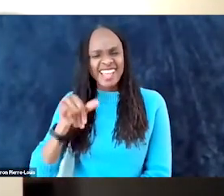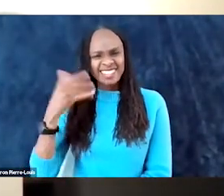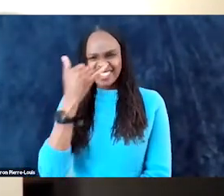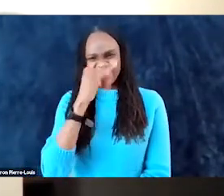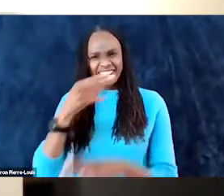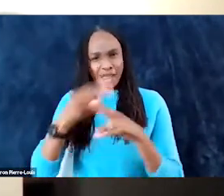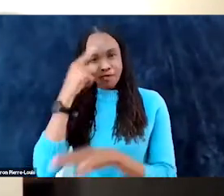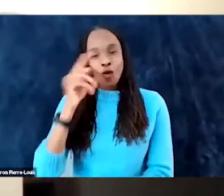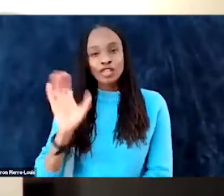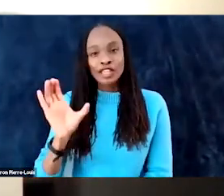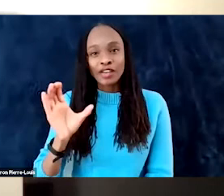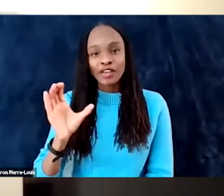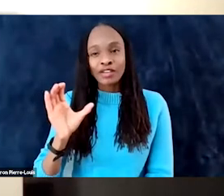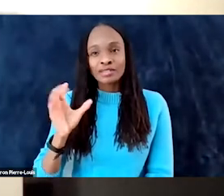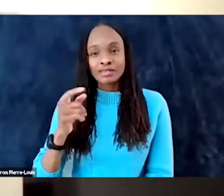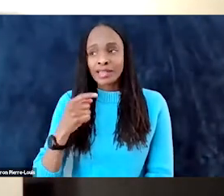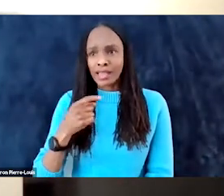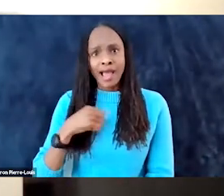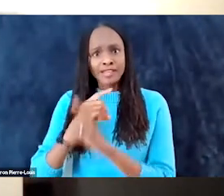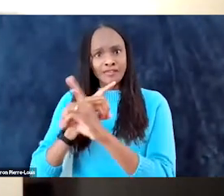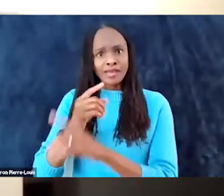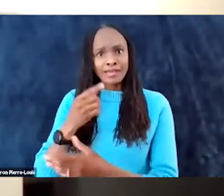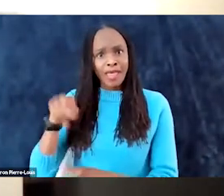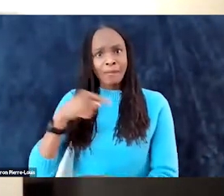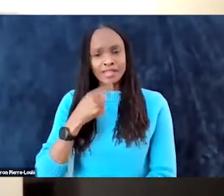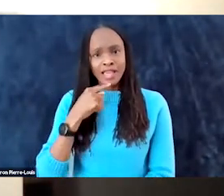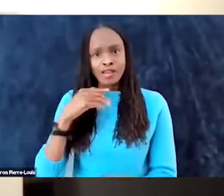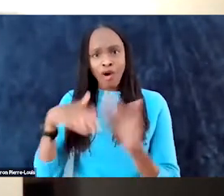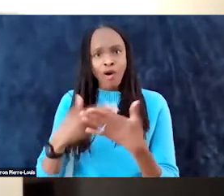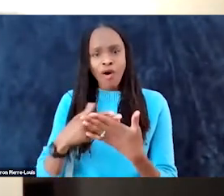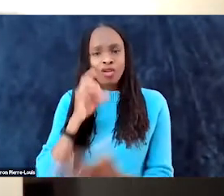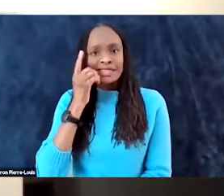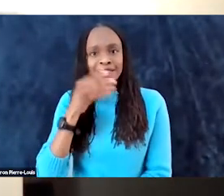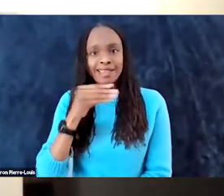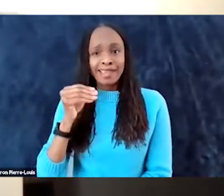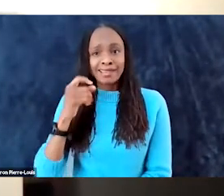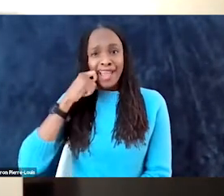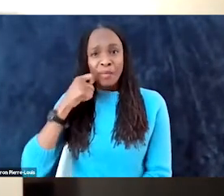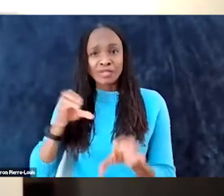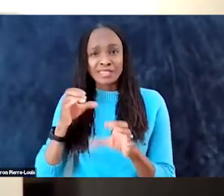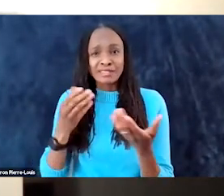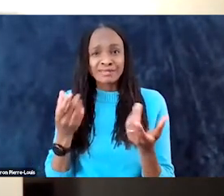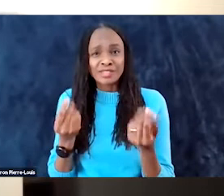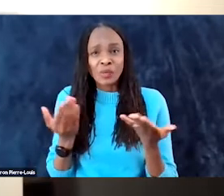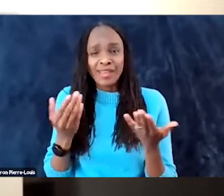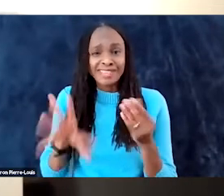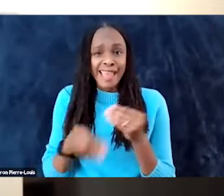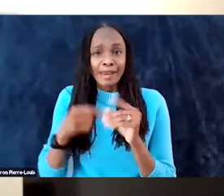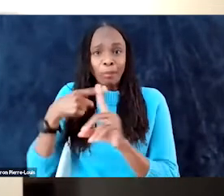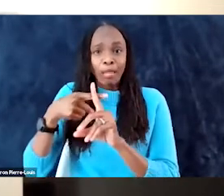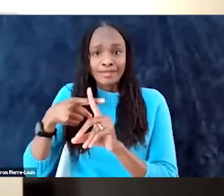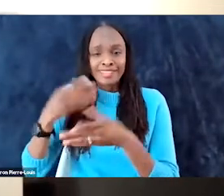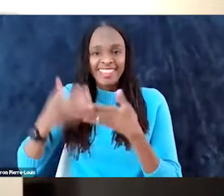the channel, and I came to their defense saying, all Disney and Apple did was add a Plus, and all HBO did